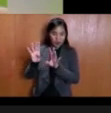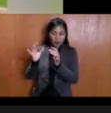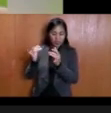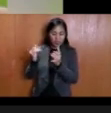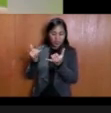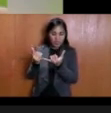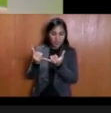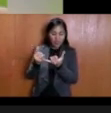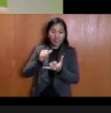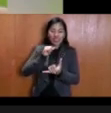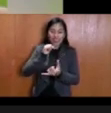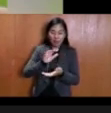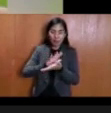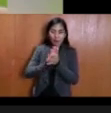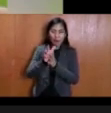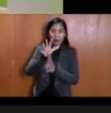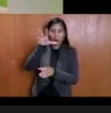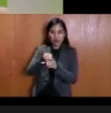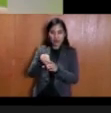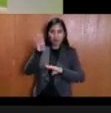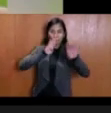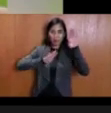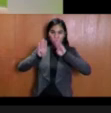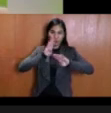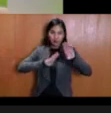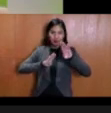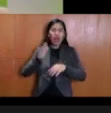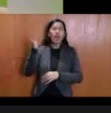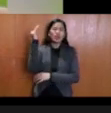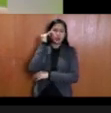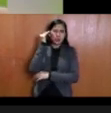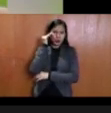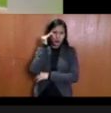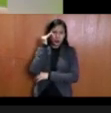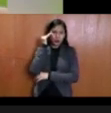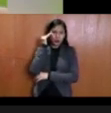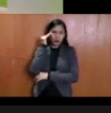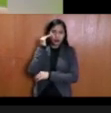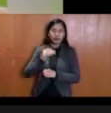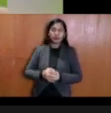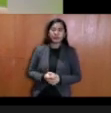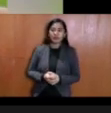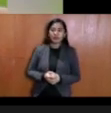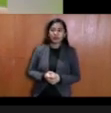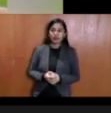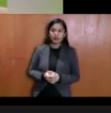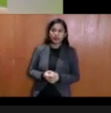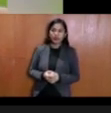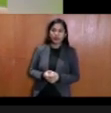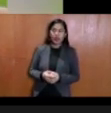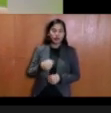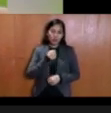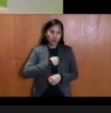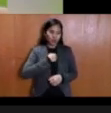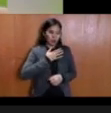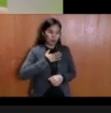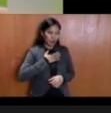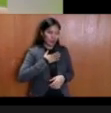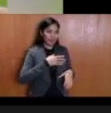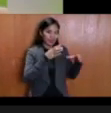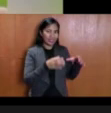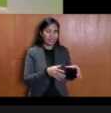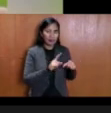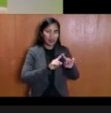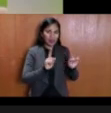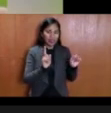problem. If you are, I'm sure you can collect, and apologies to my clients, they're not here, but with